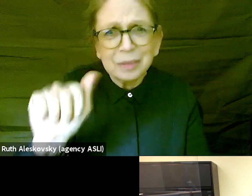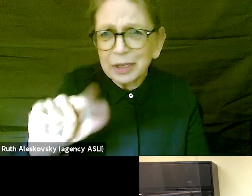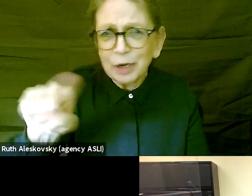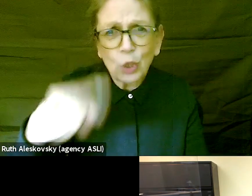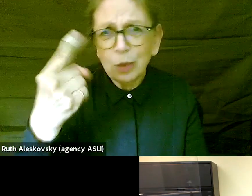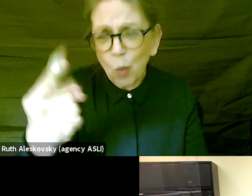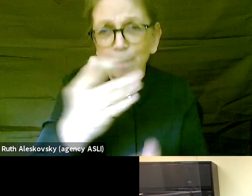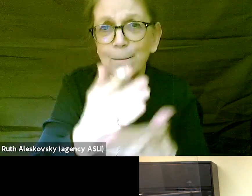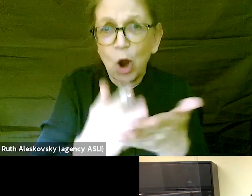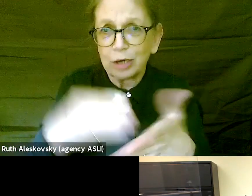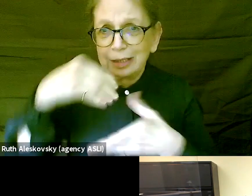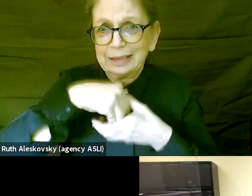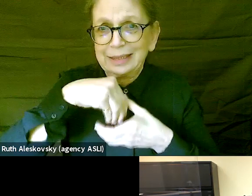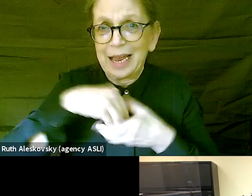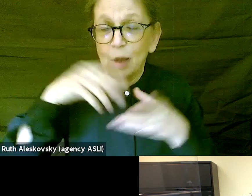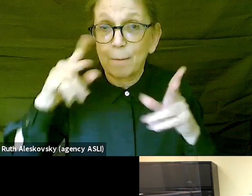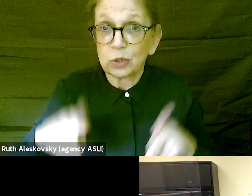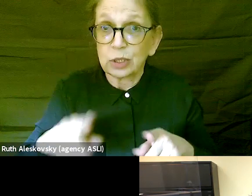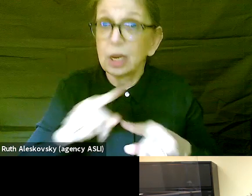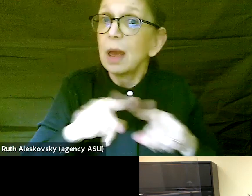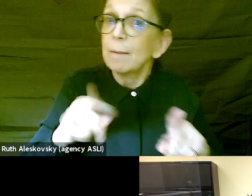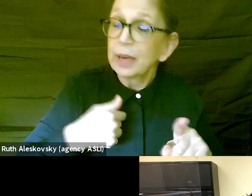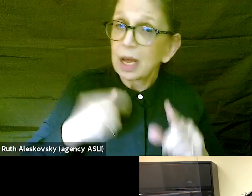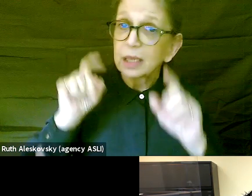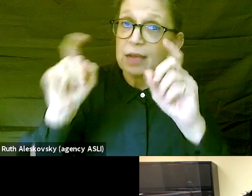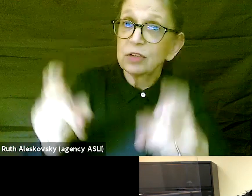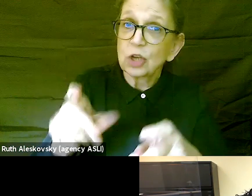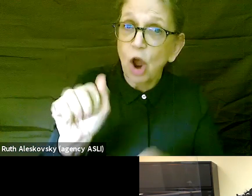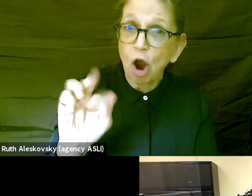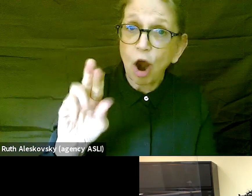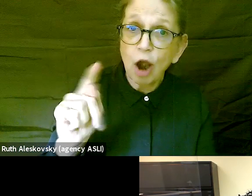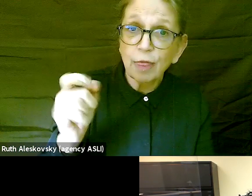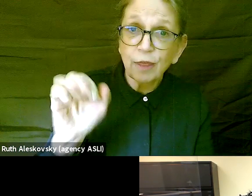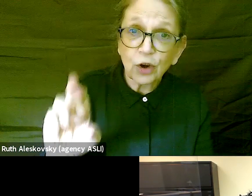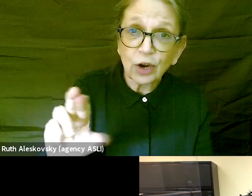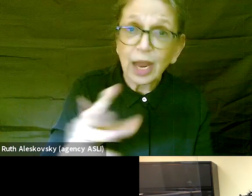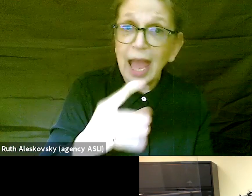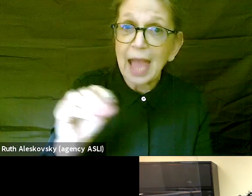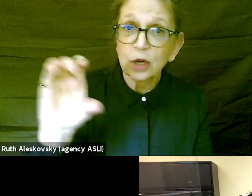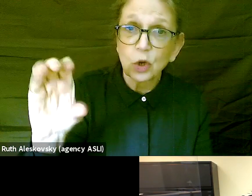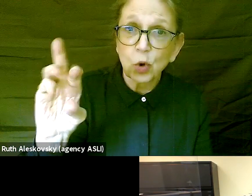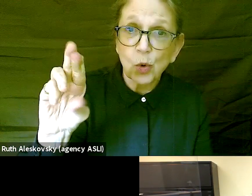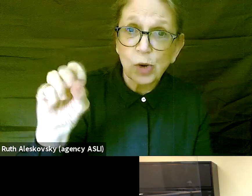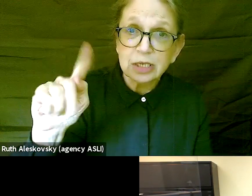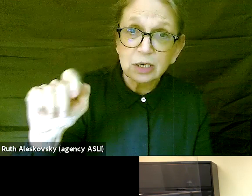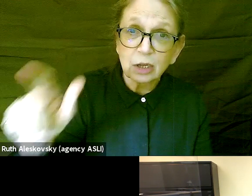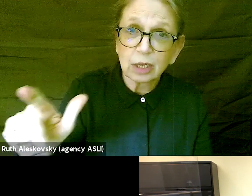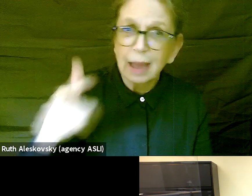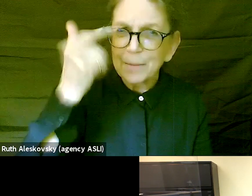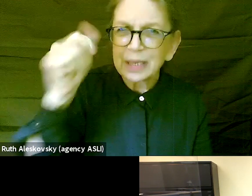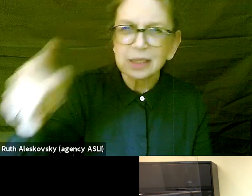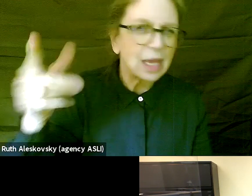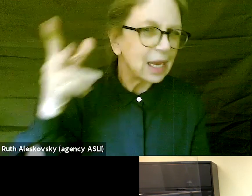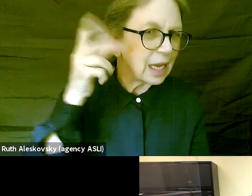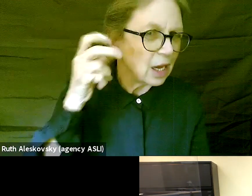But I would defer to Arthur and Crystal, who hear from the community a little more directly than I do on these weekly